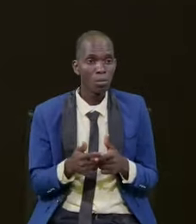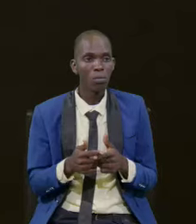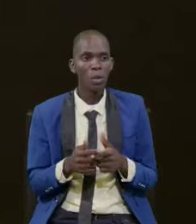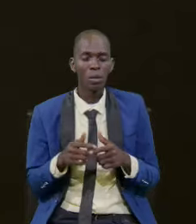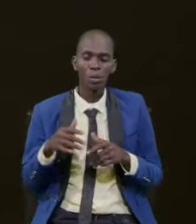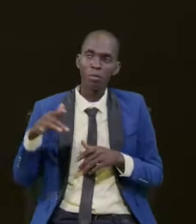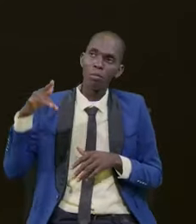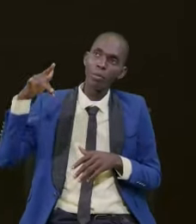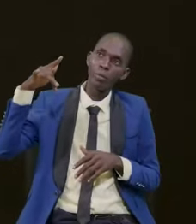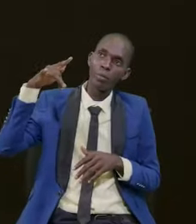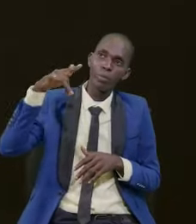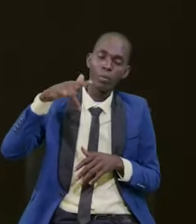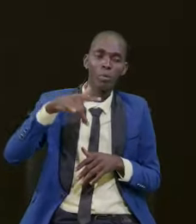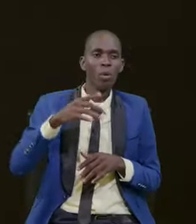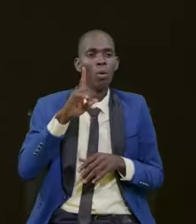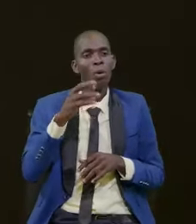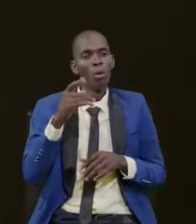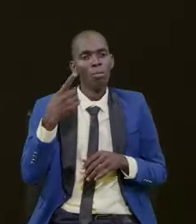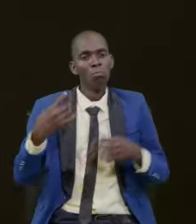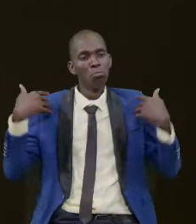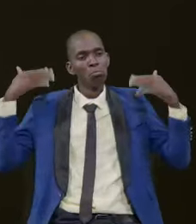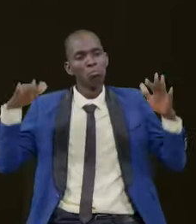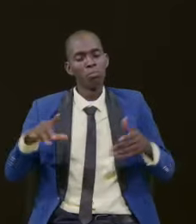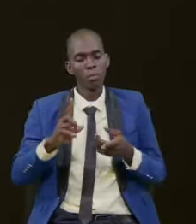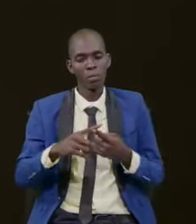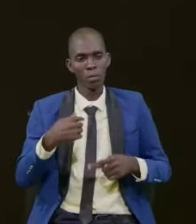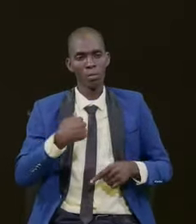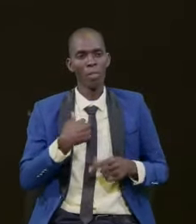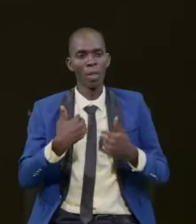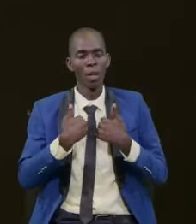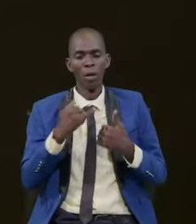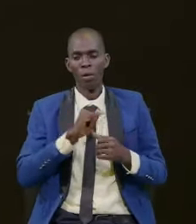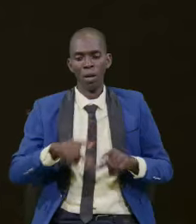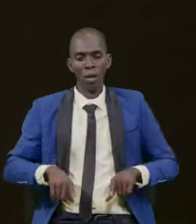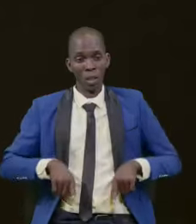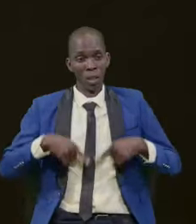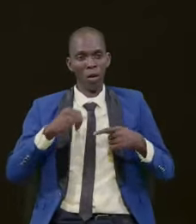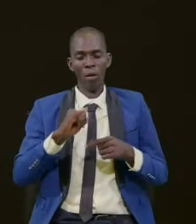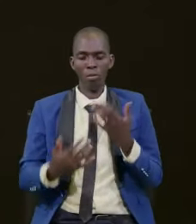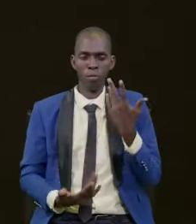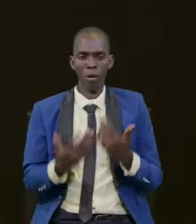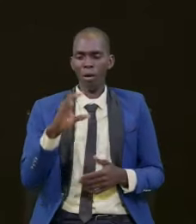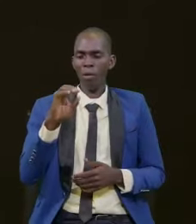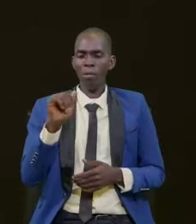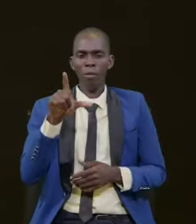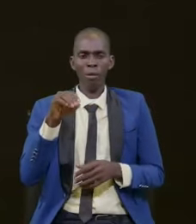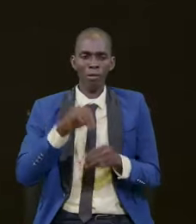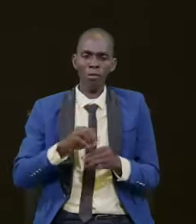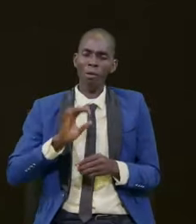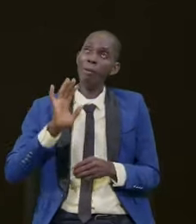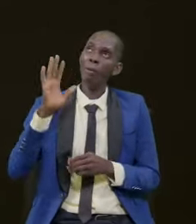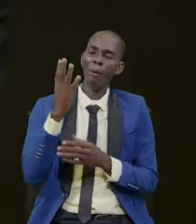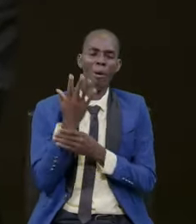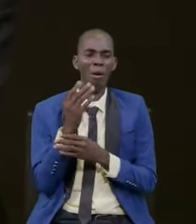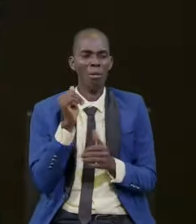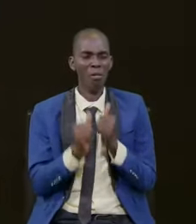the seraphims unto me, having a live coal in his hand, which he